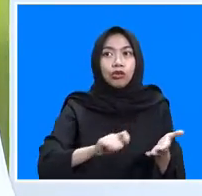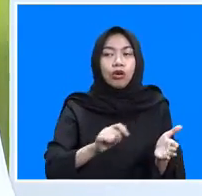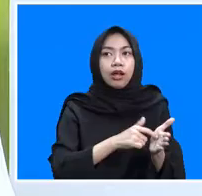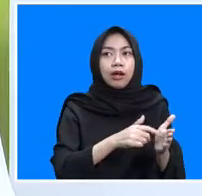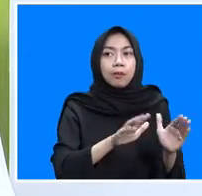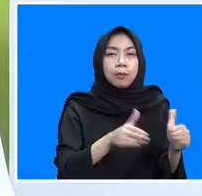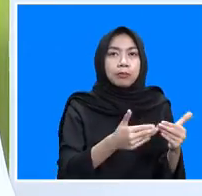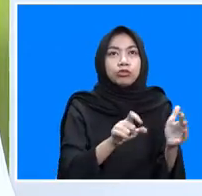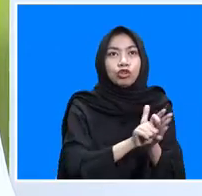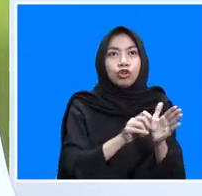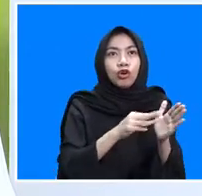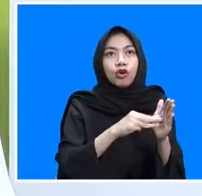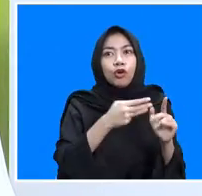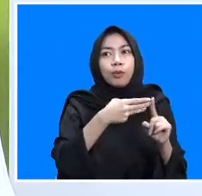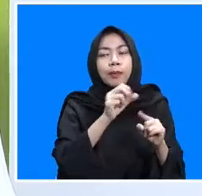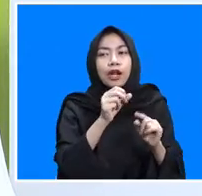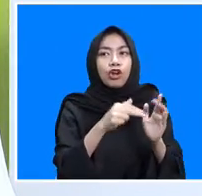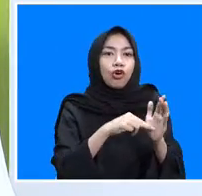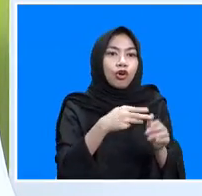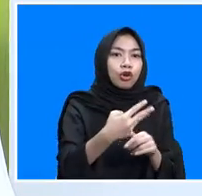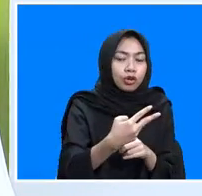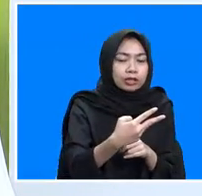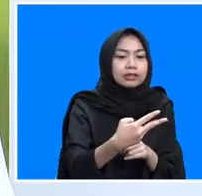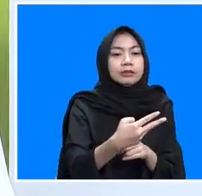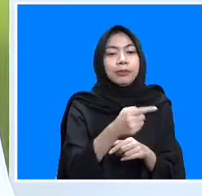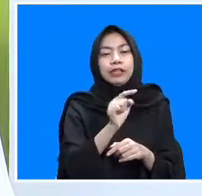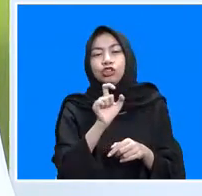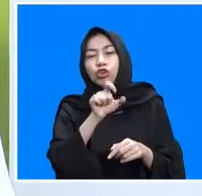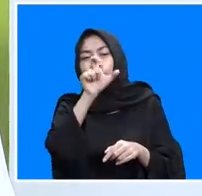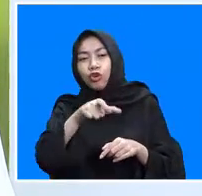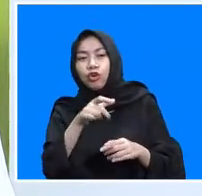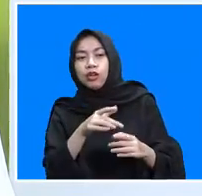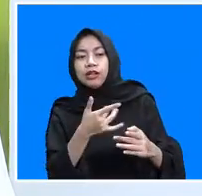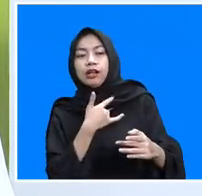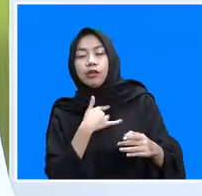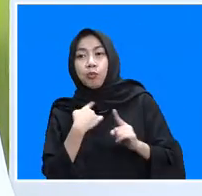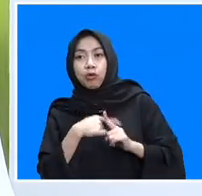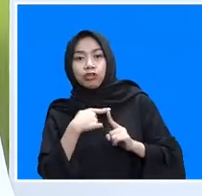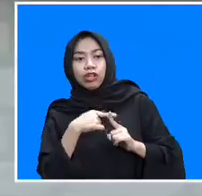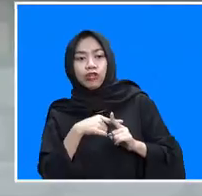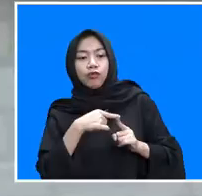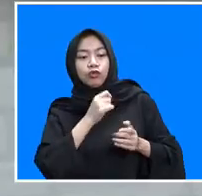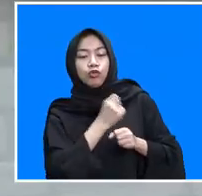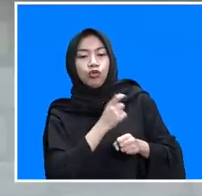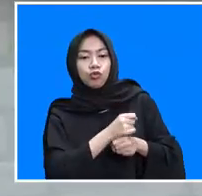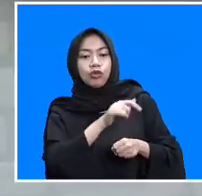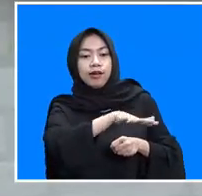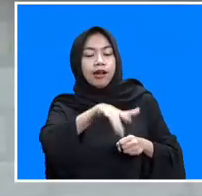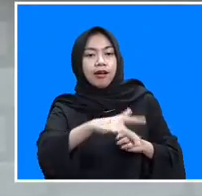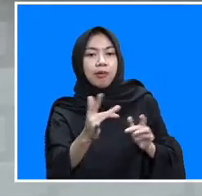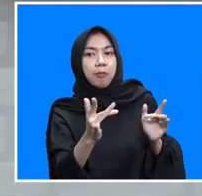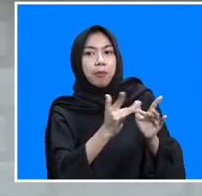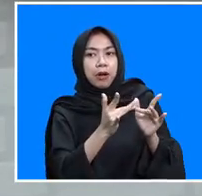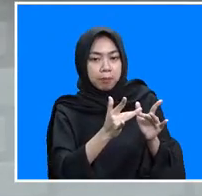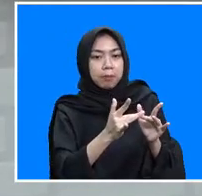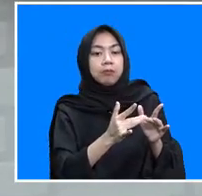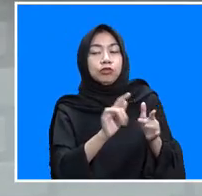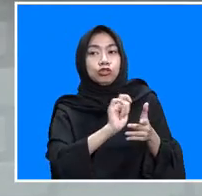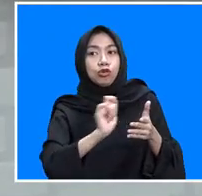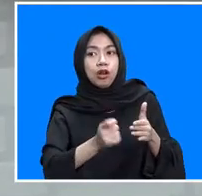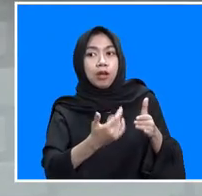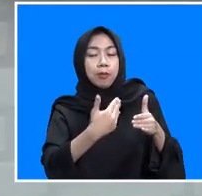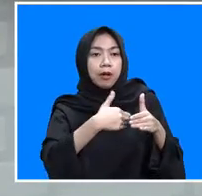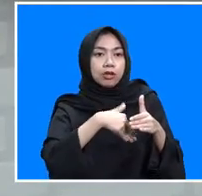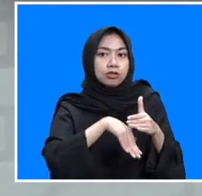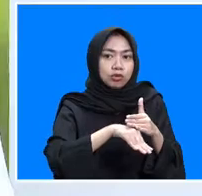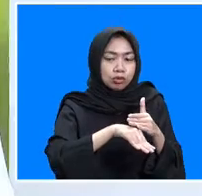terms of movements. So if you're a close contact, if you're a teacher or a student, you are allowed to come back to school